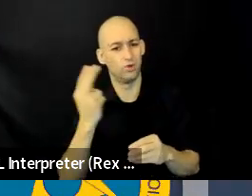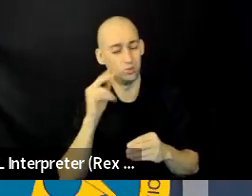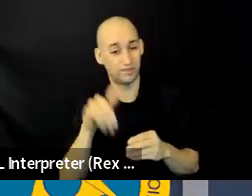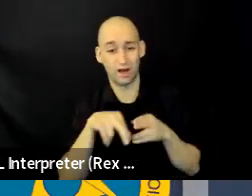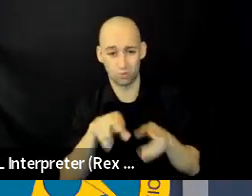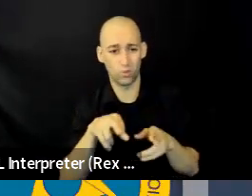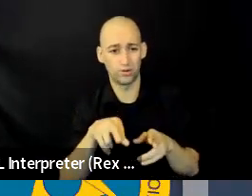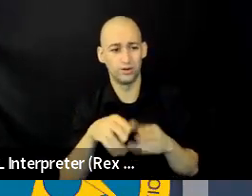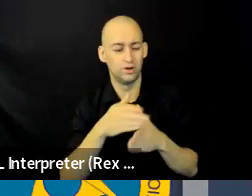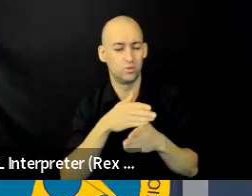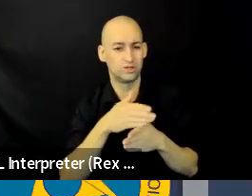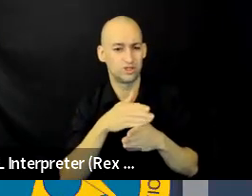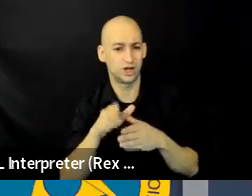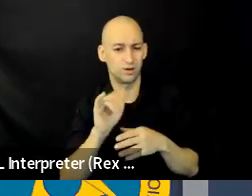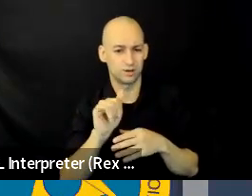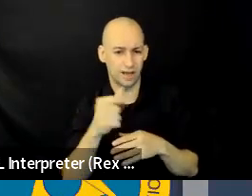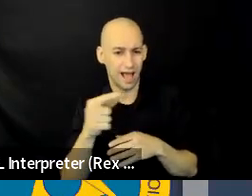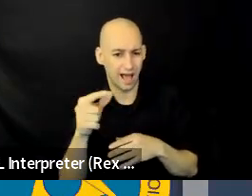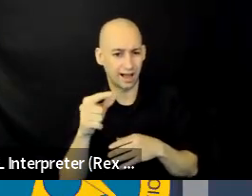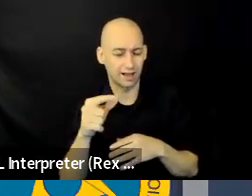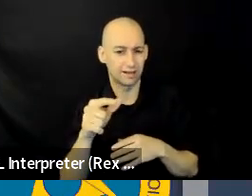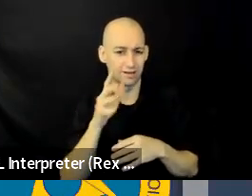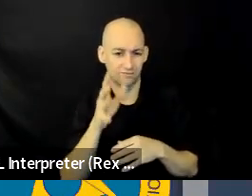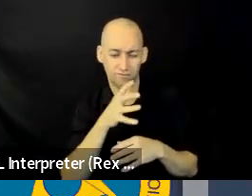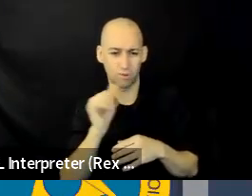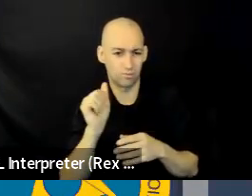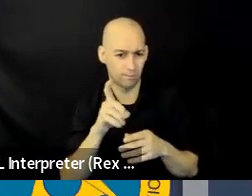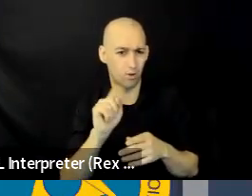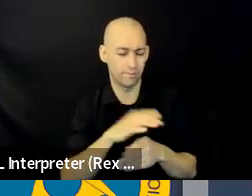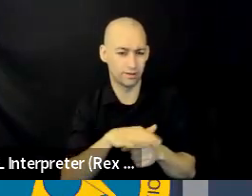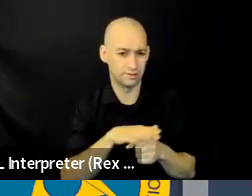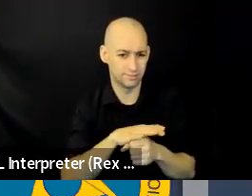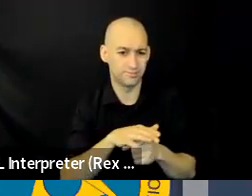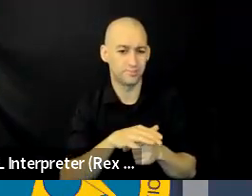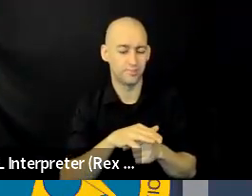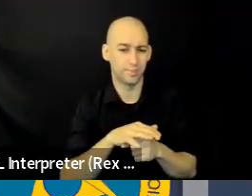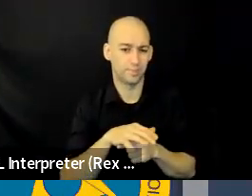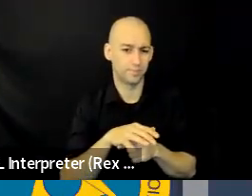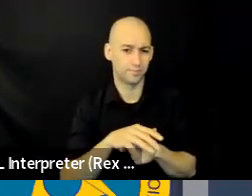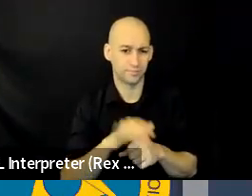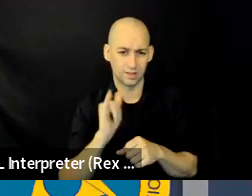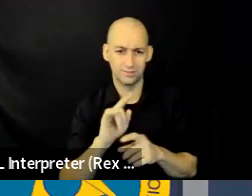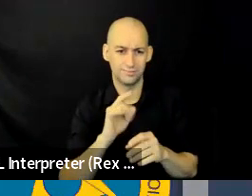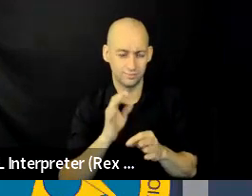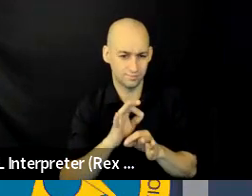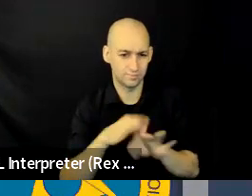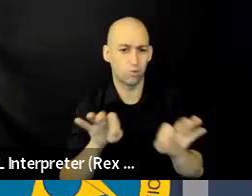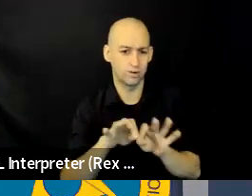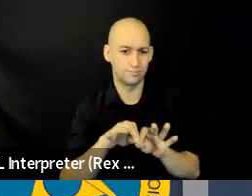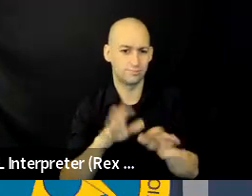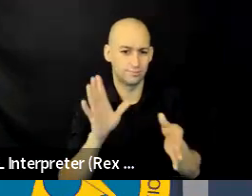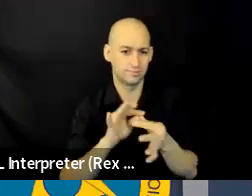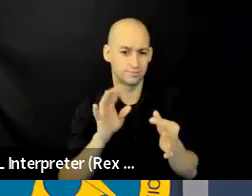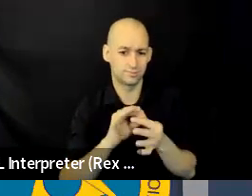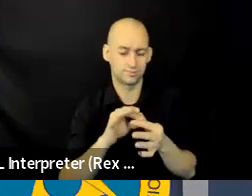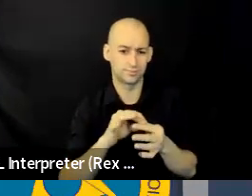share ag, our ag department does work up there. And so that is also critical for having the connectivity,